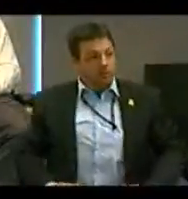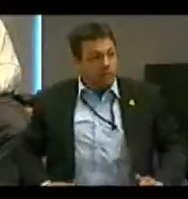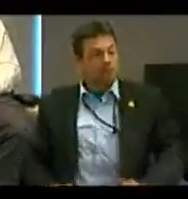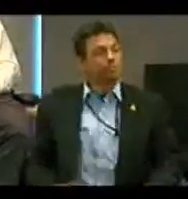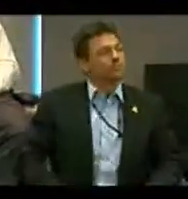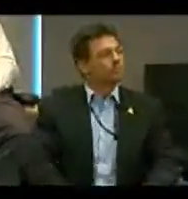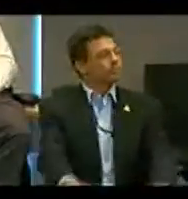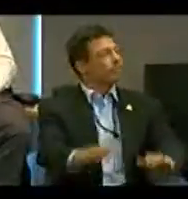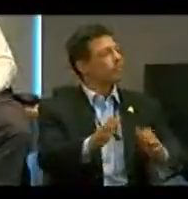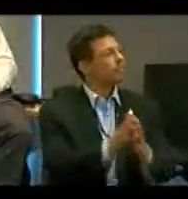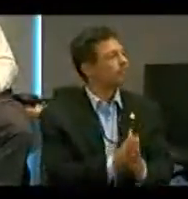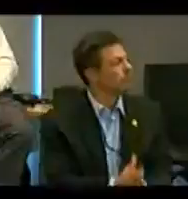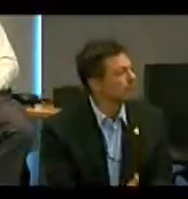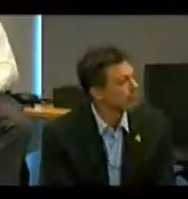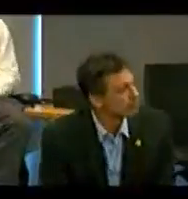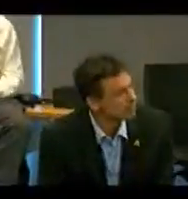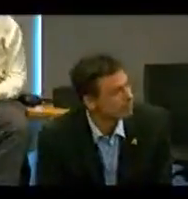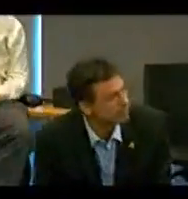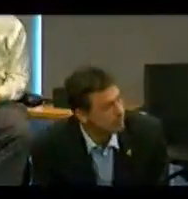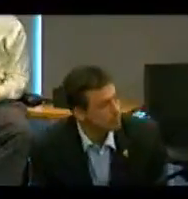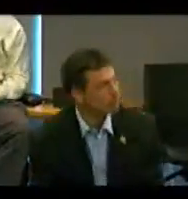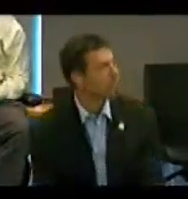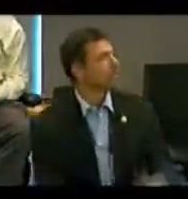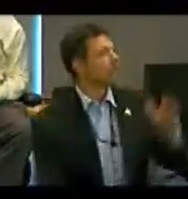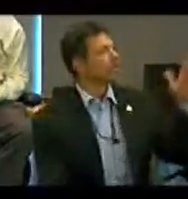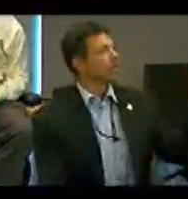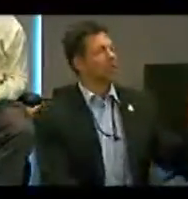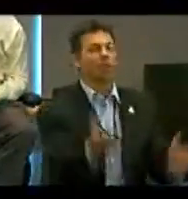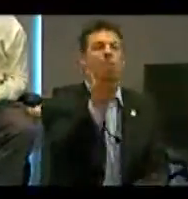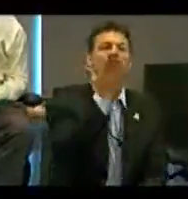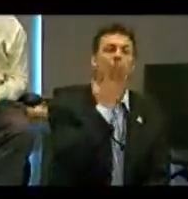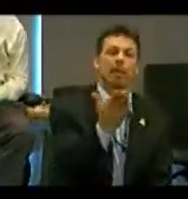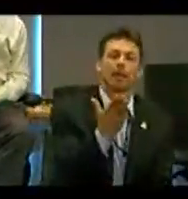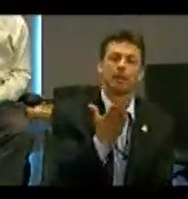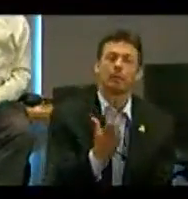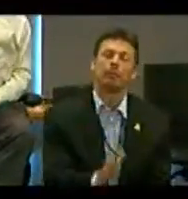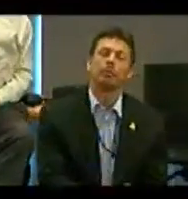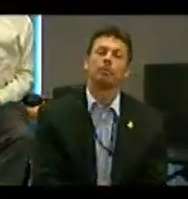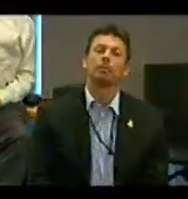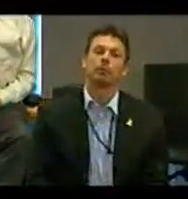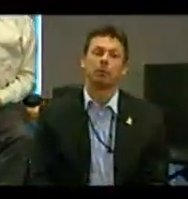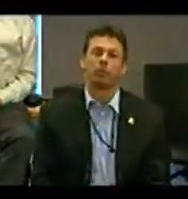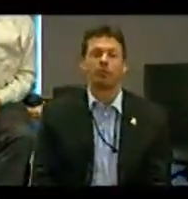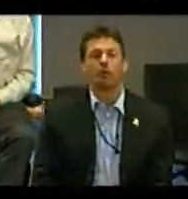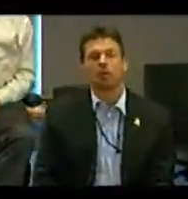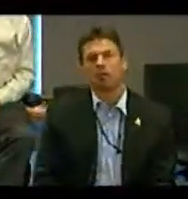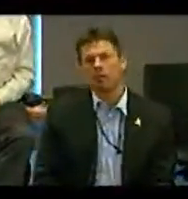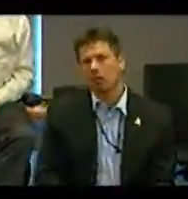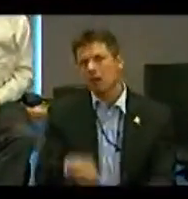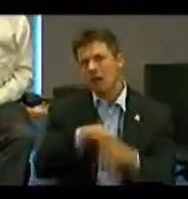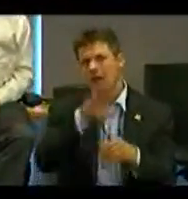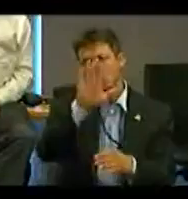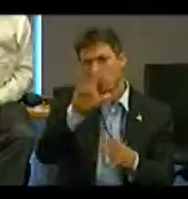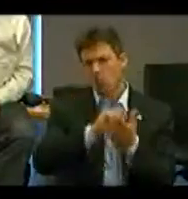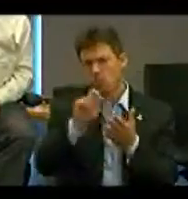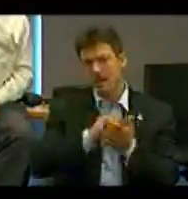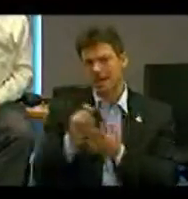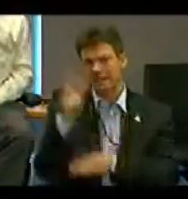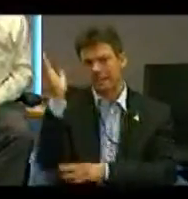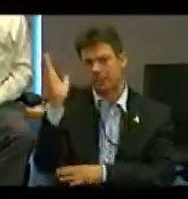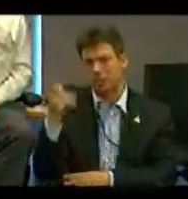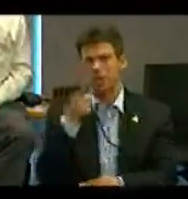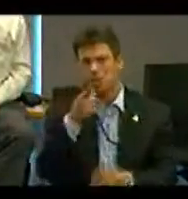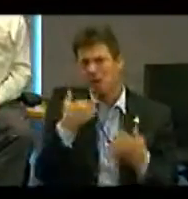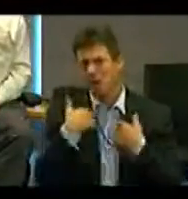Thank you, Mr. Lawson, or Dr. Lawson, sorry. In your written testimony, you have